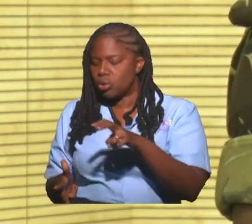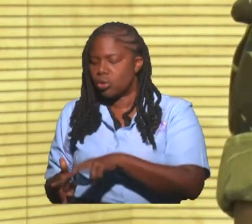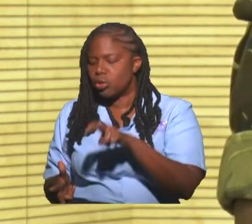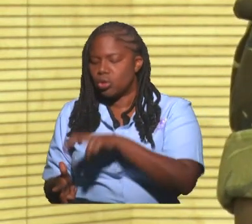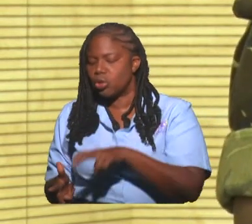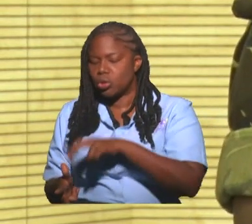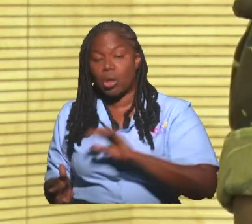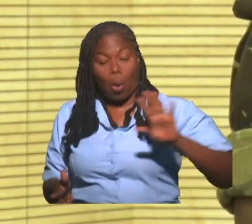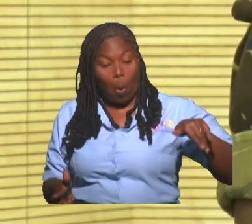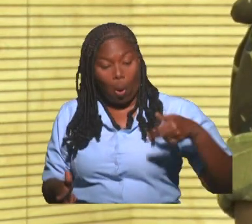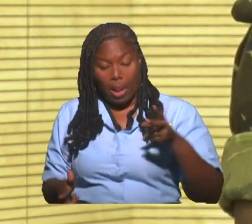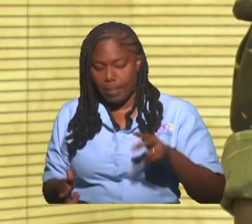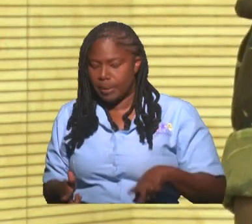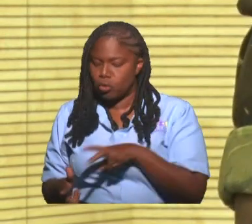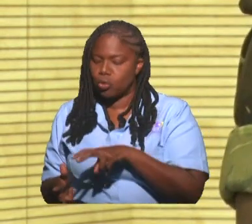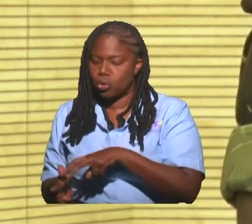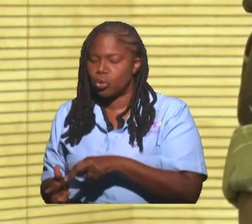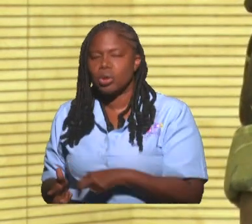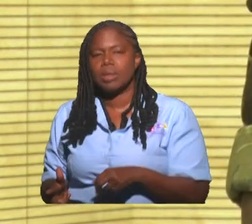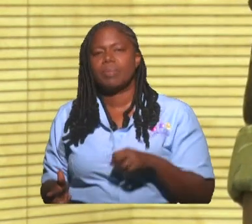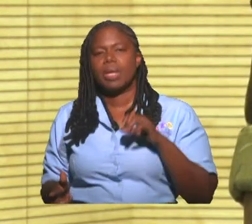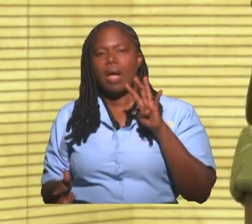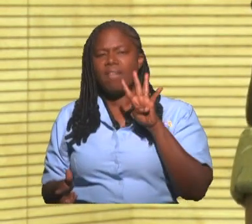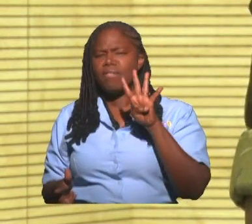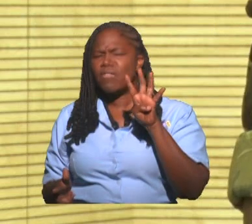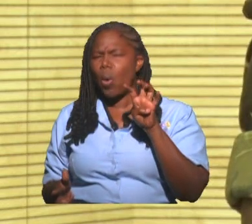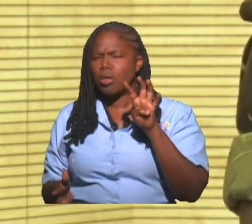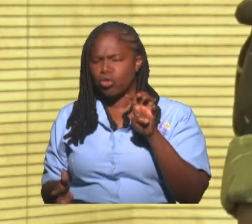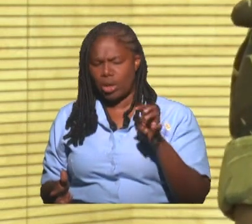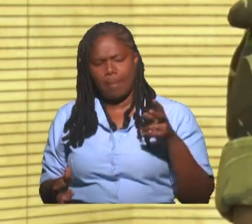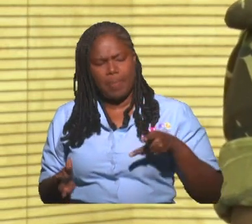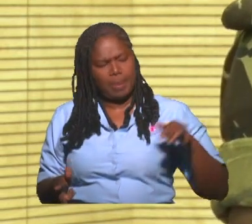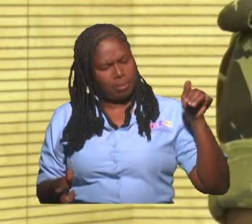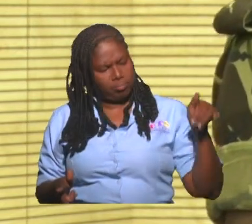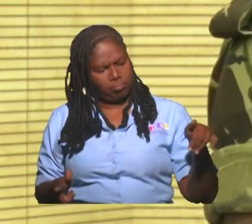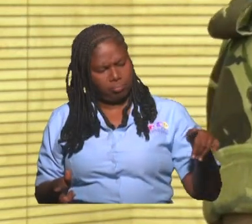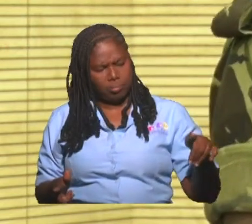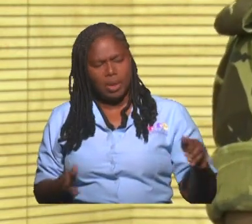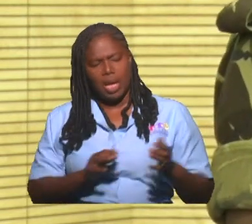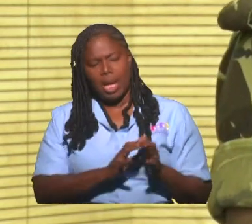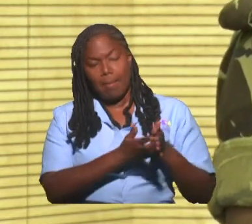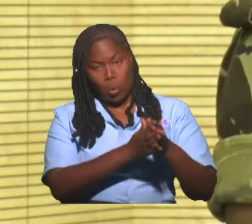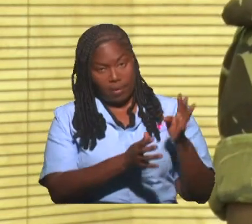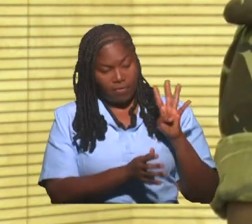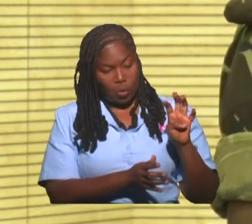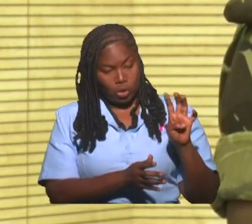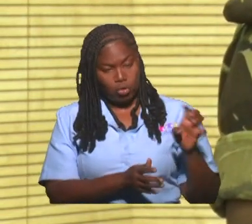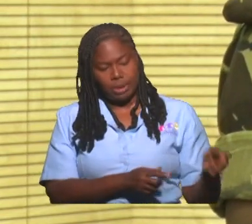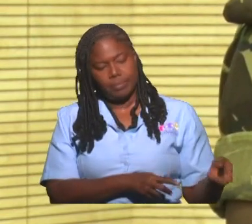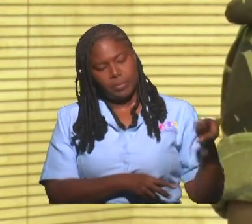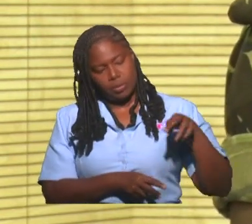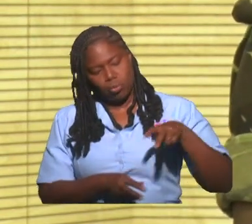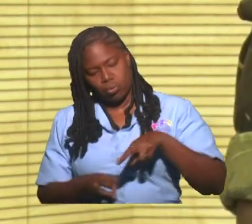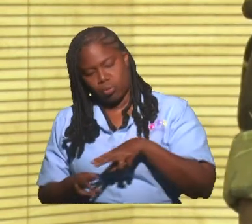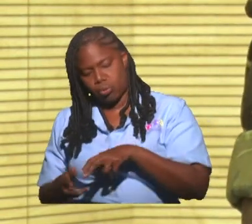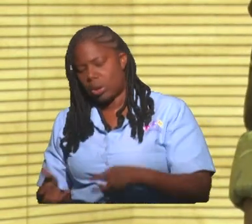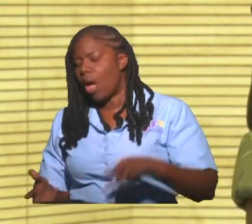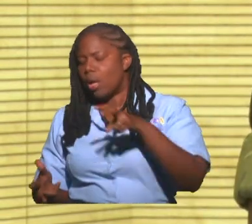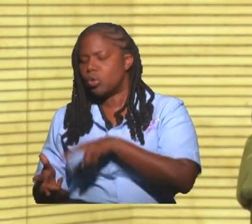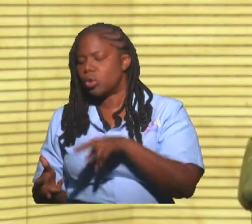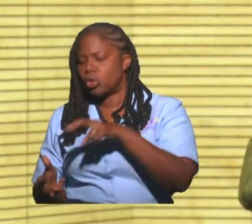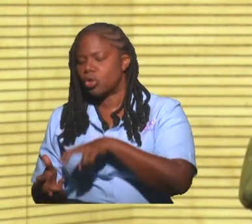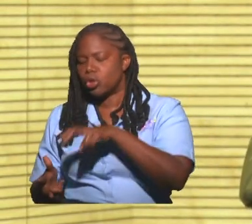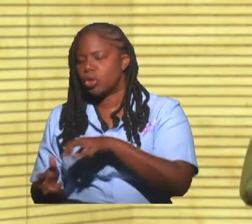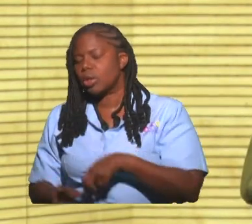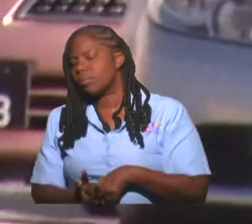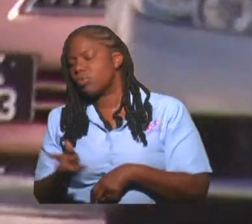board. The water taxi takes 400 persons, so we'll have transportation to deal with all those persons if we have capacity